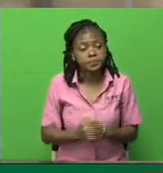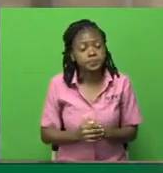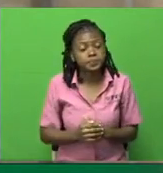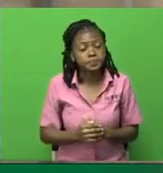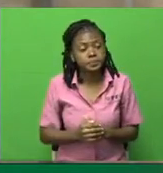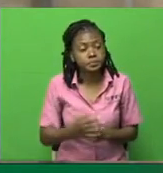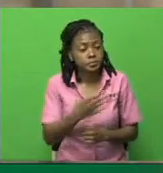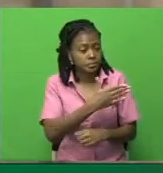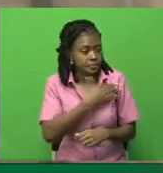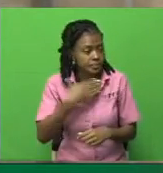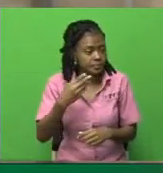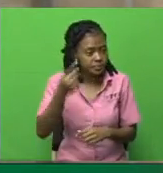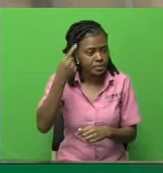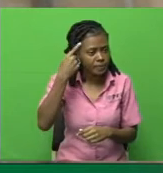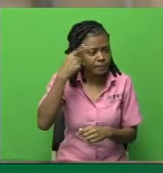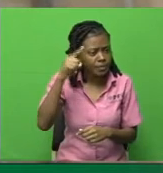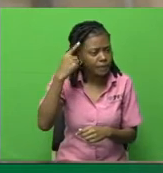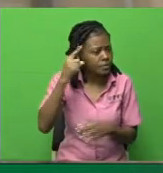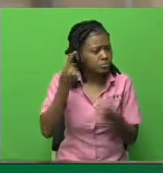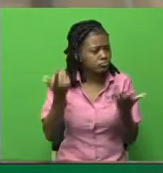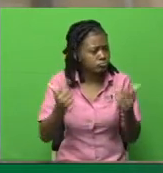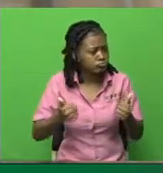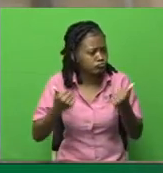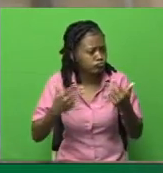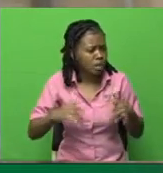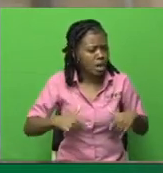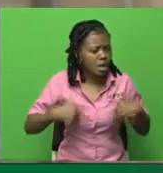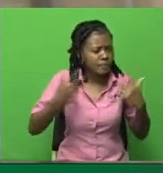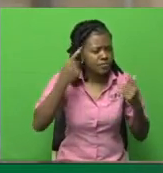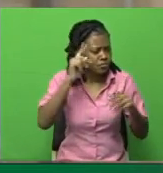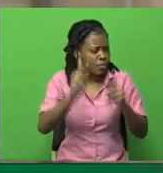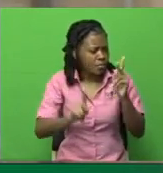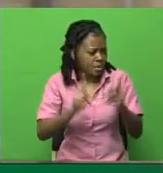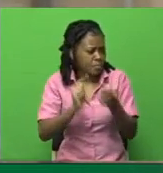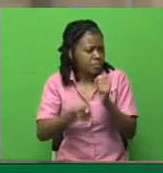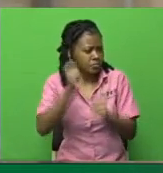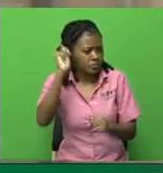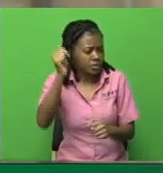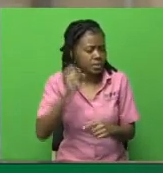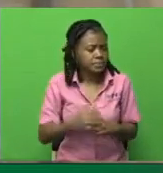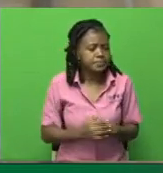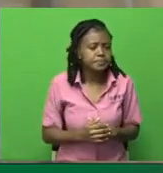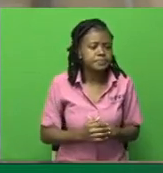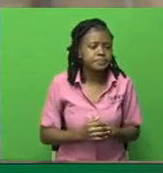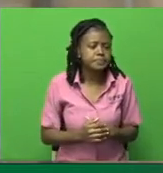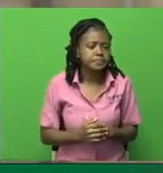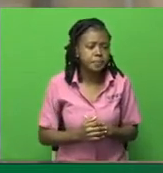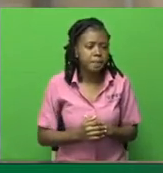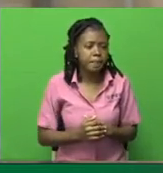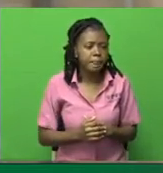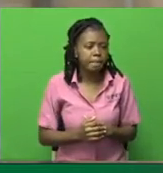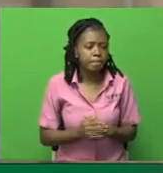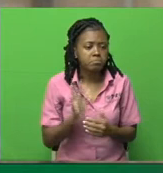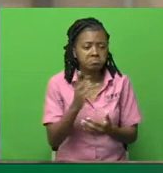certain quality of life for our citizens both TST